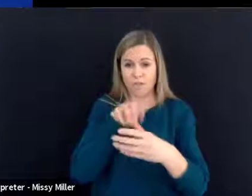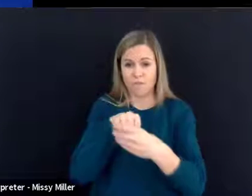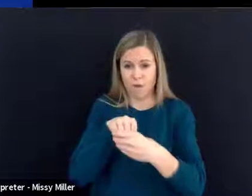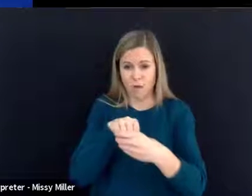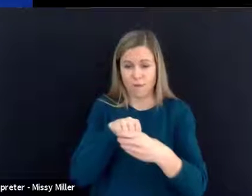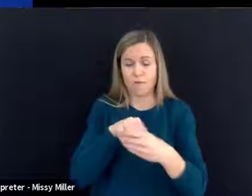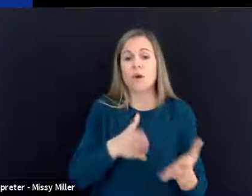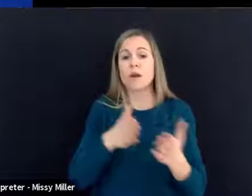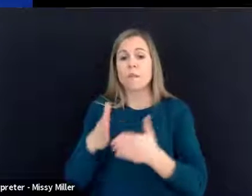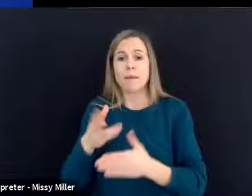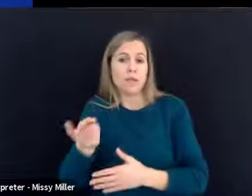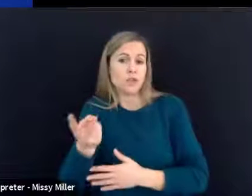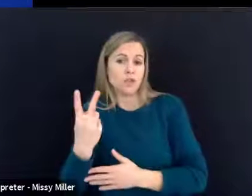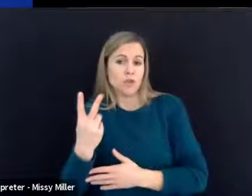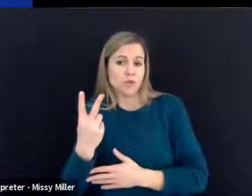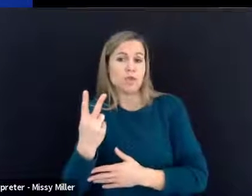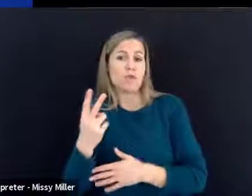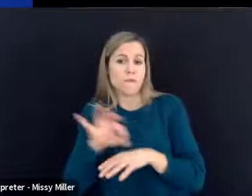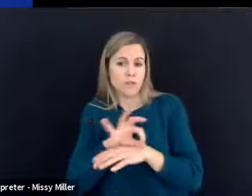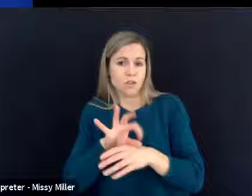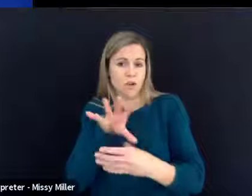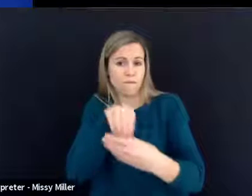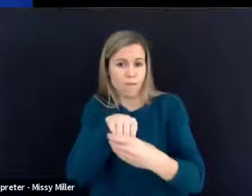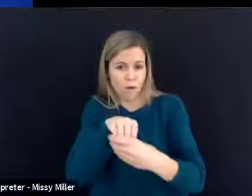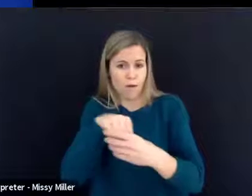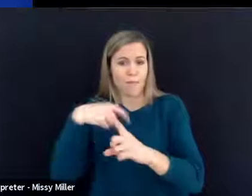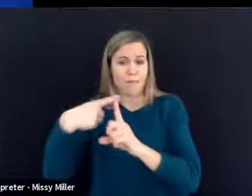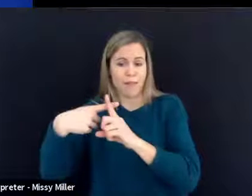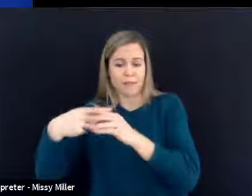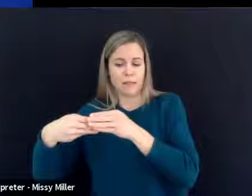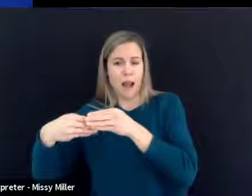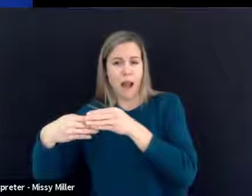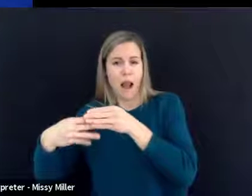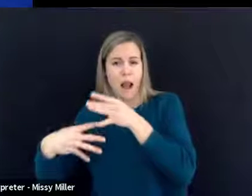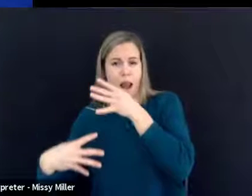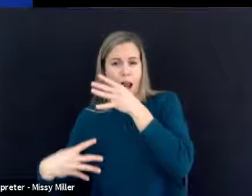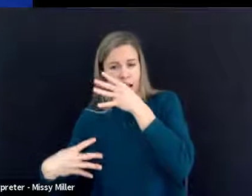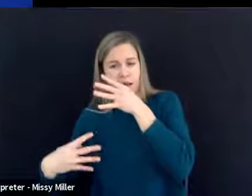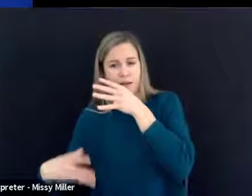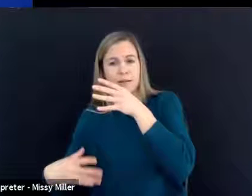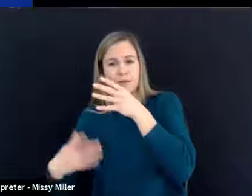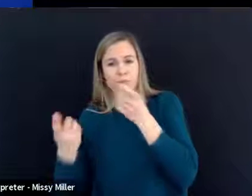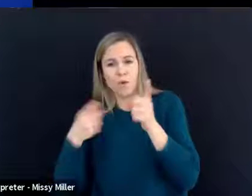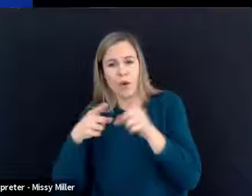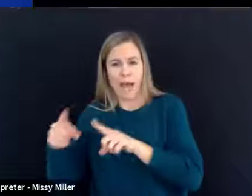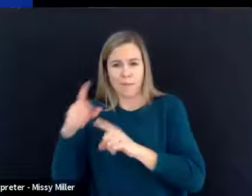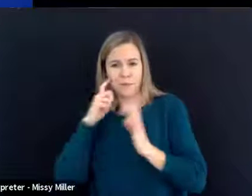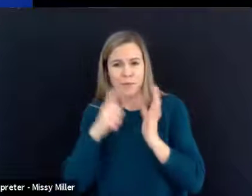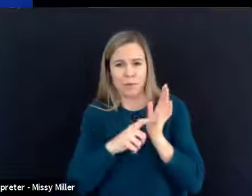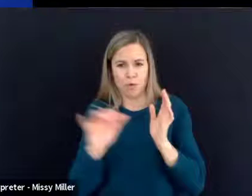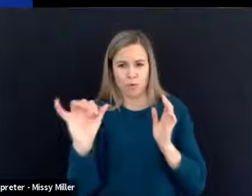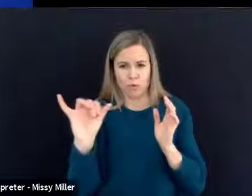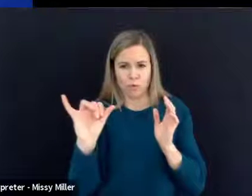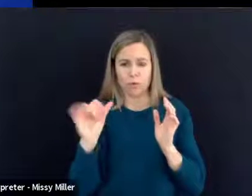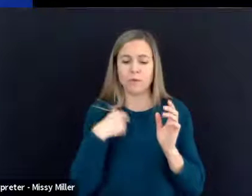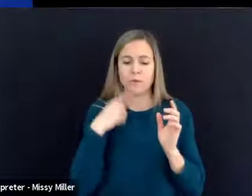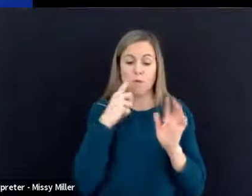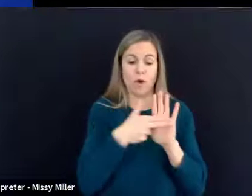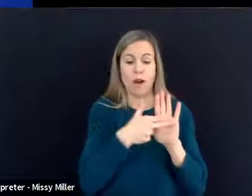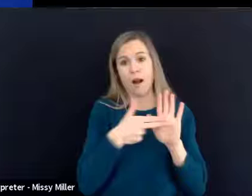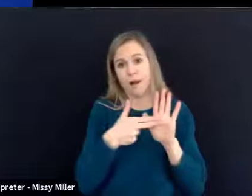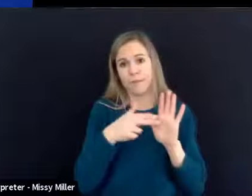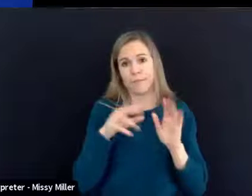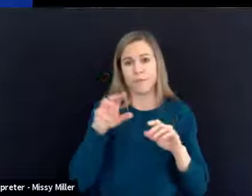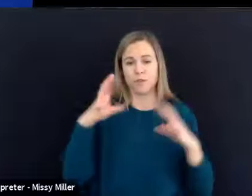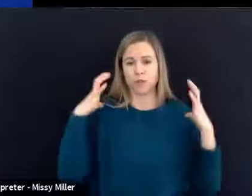2 major features and multiple minor or supporting features to receive the diagnosis. And as we move